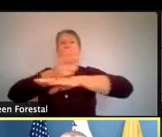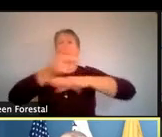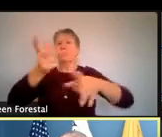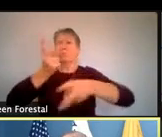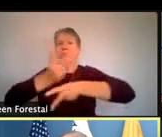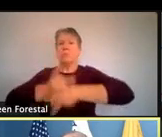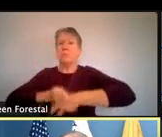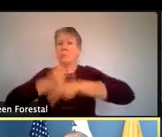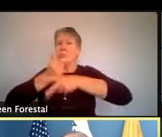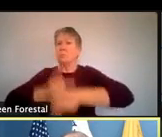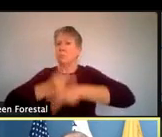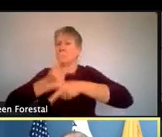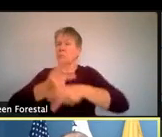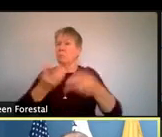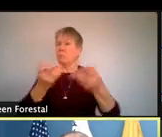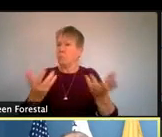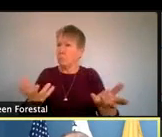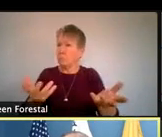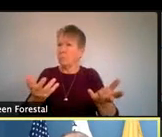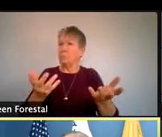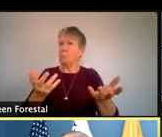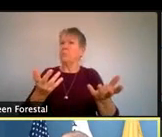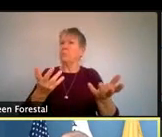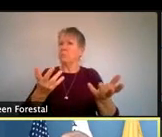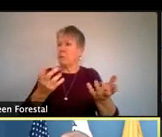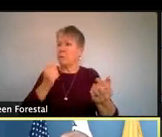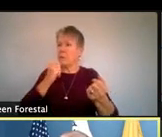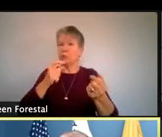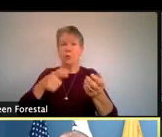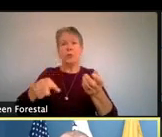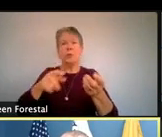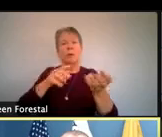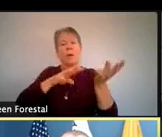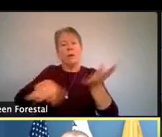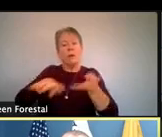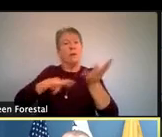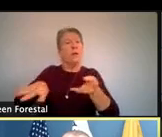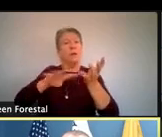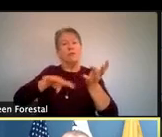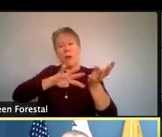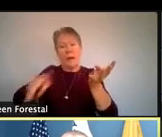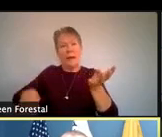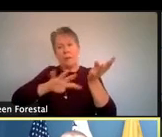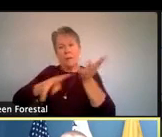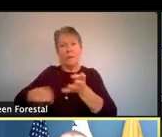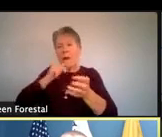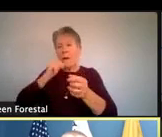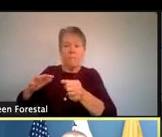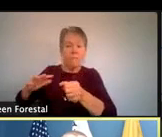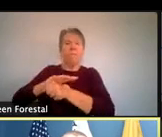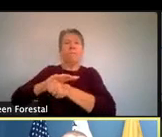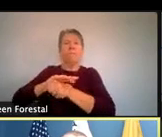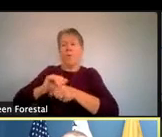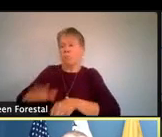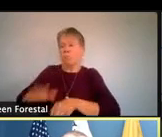try and keep those storm drains clean. So we're keeping an eye on that as well, Governor. That's all I have.